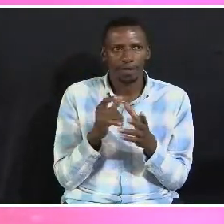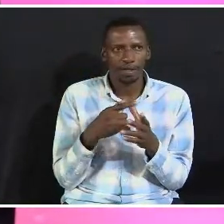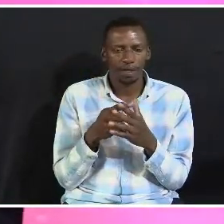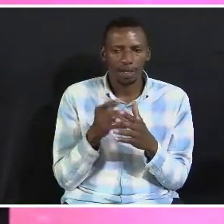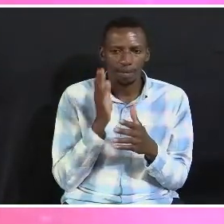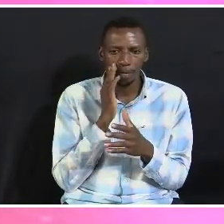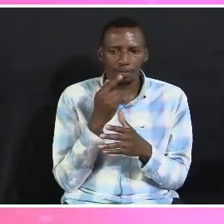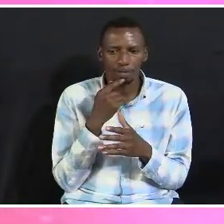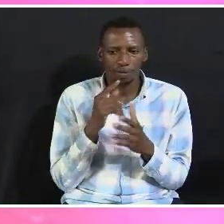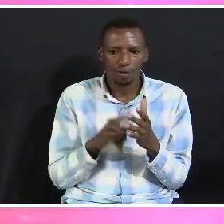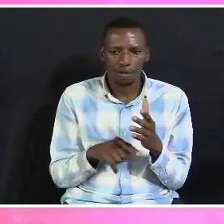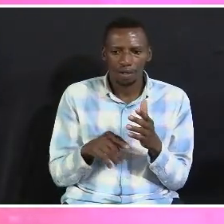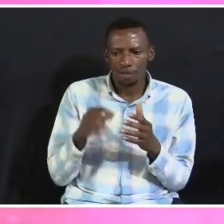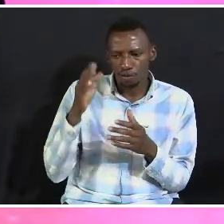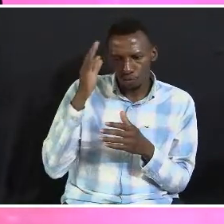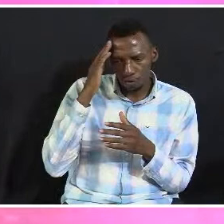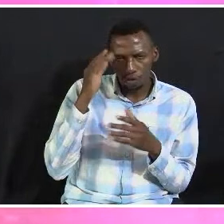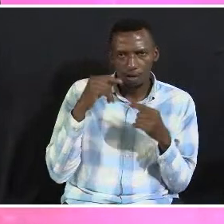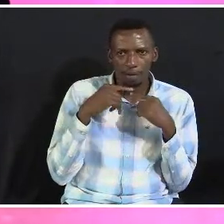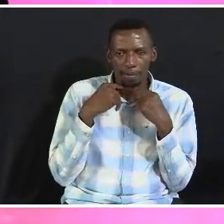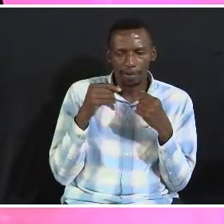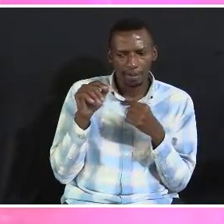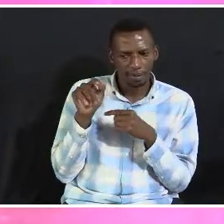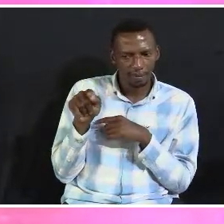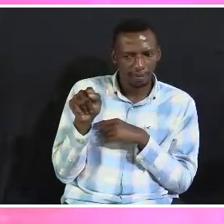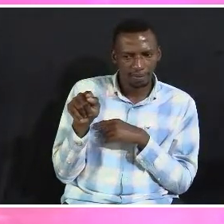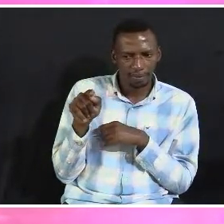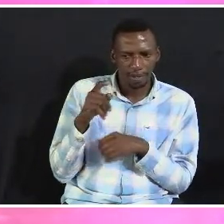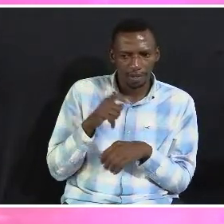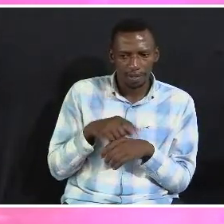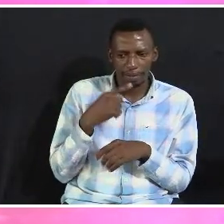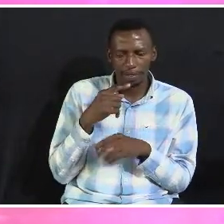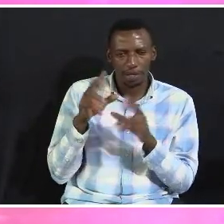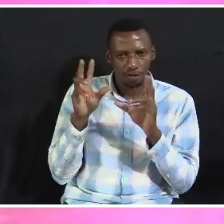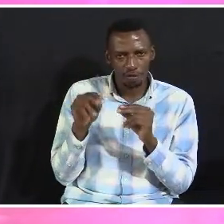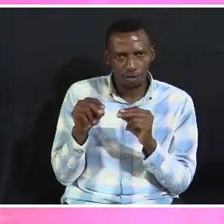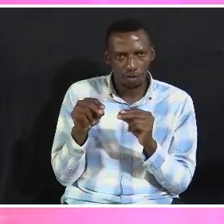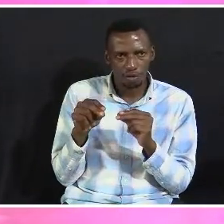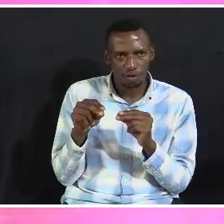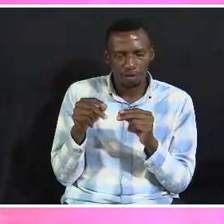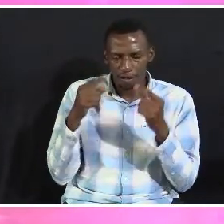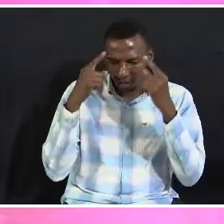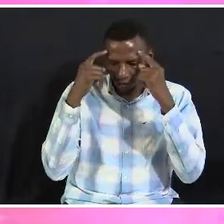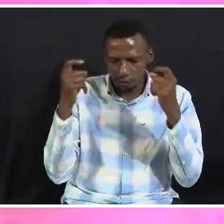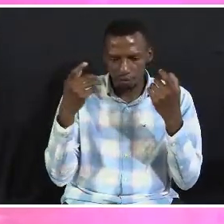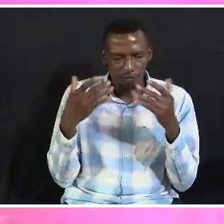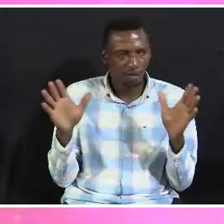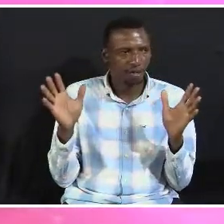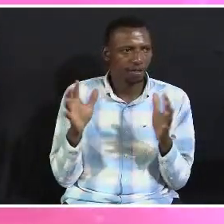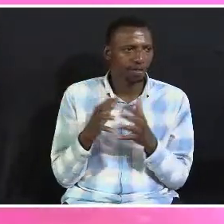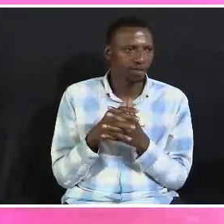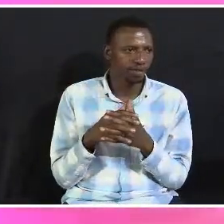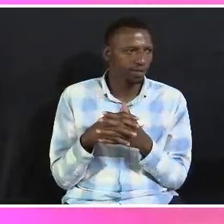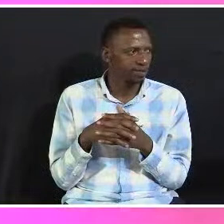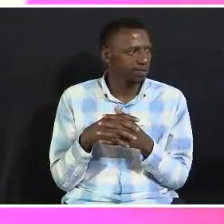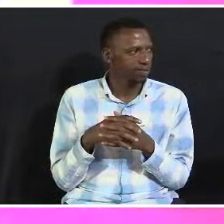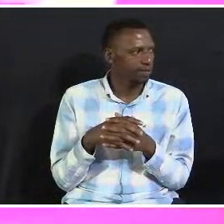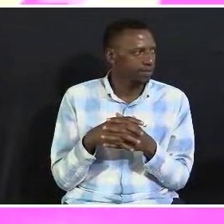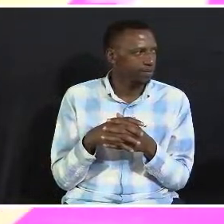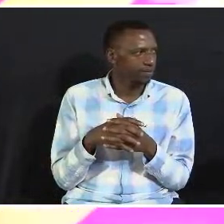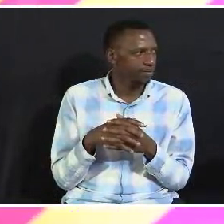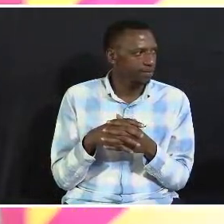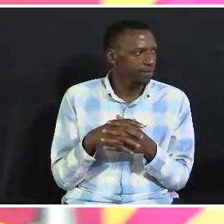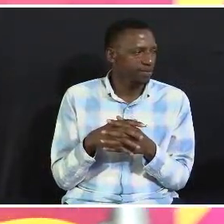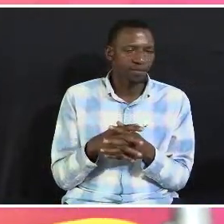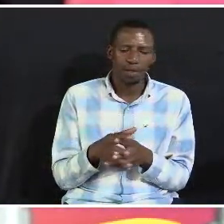saying, you know, pastor, that one, when he has said no, he has refused. So, we are not going